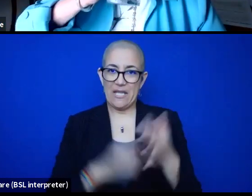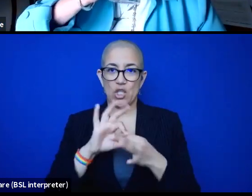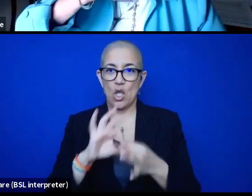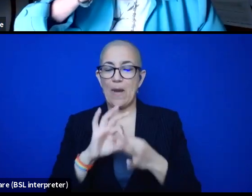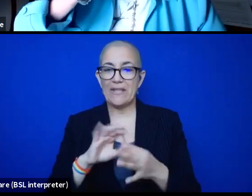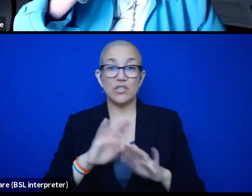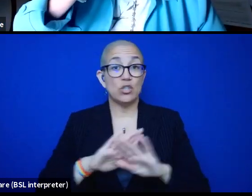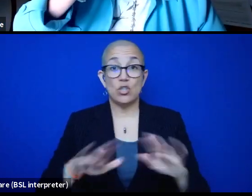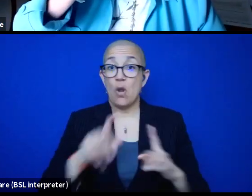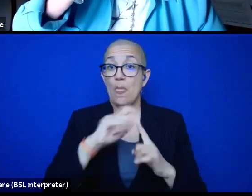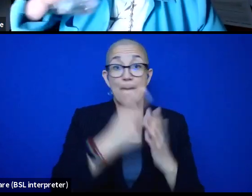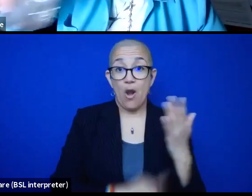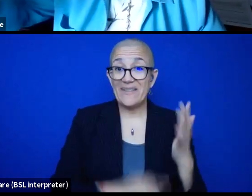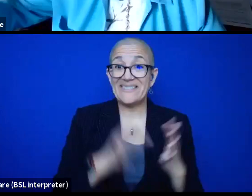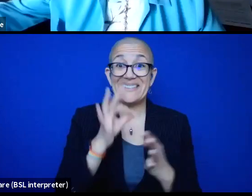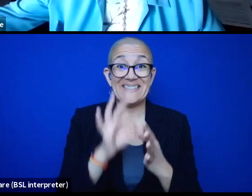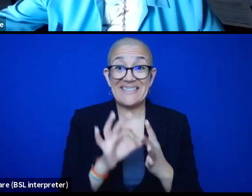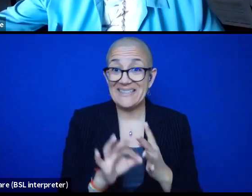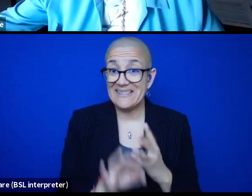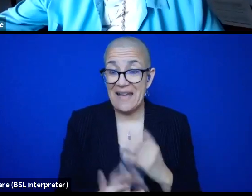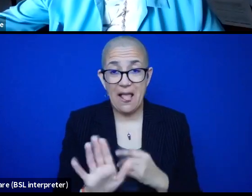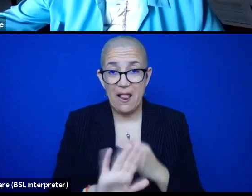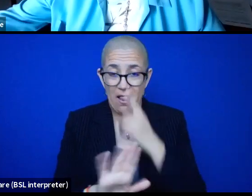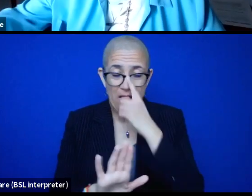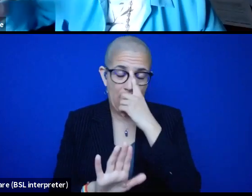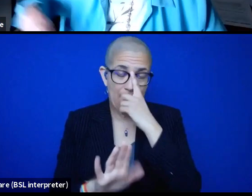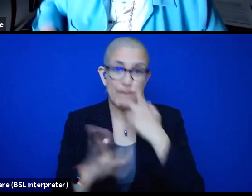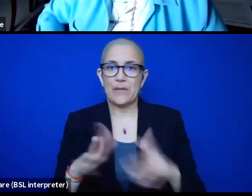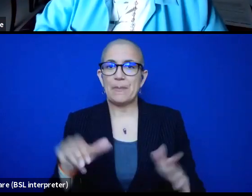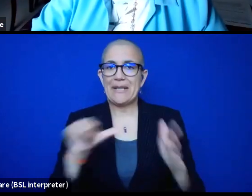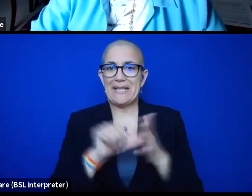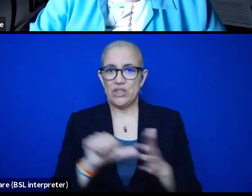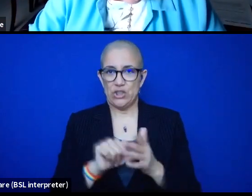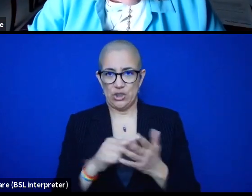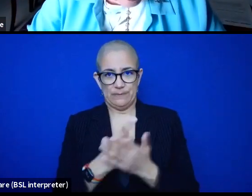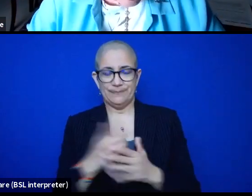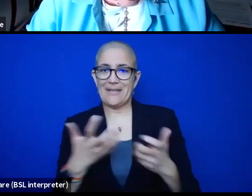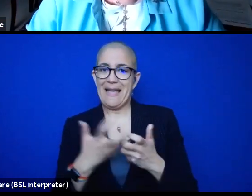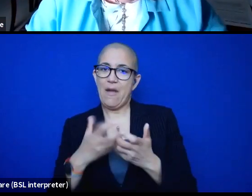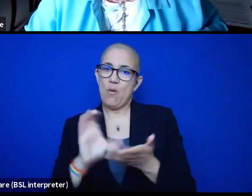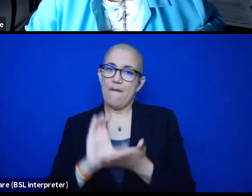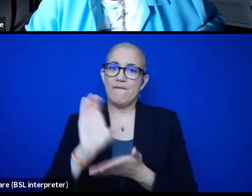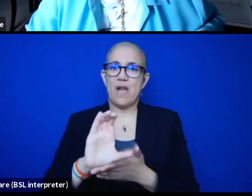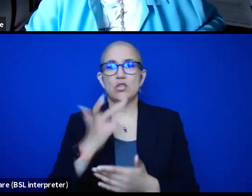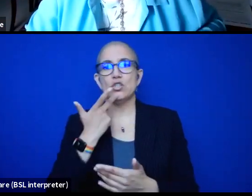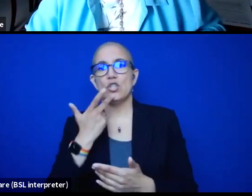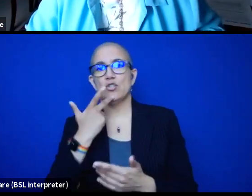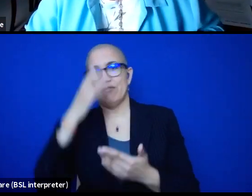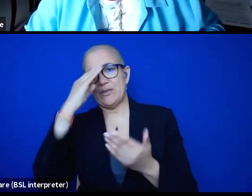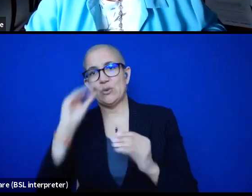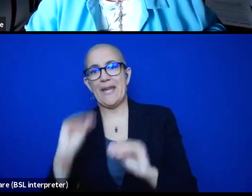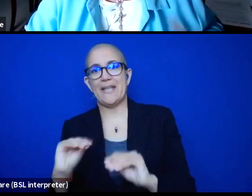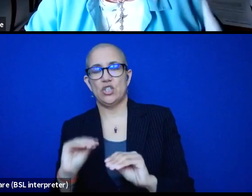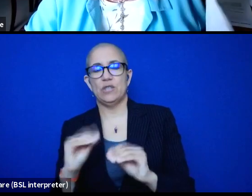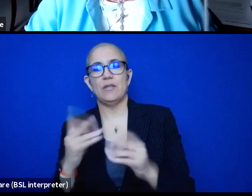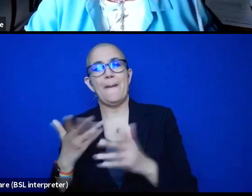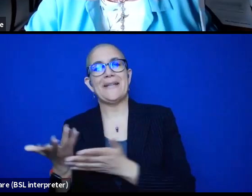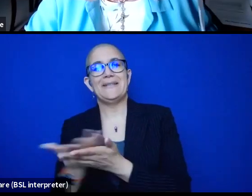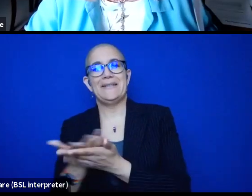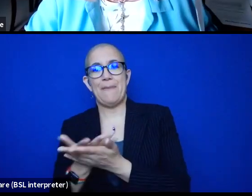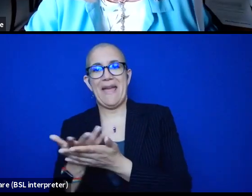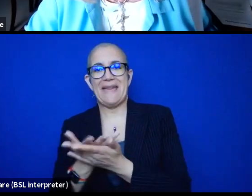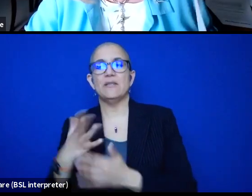policy detail itself, because there was an issue around how are we going to fund tertiary education, and there was a debate that needed to be